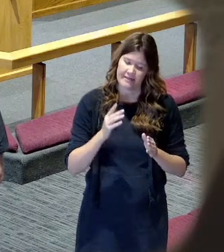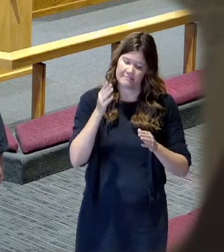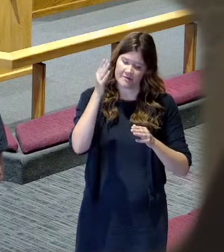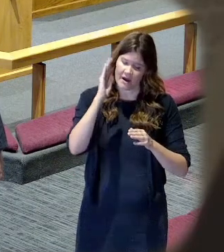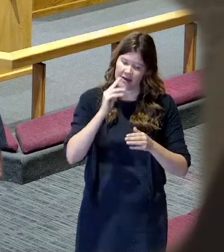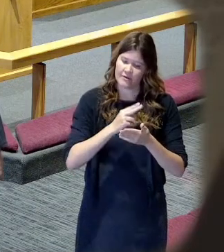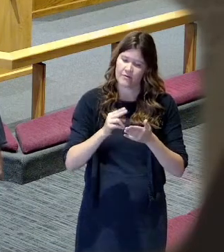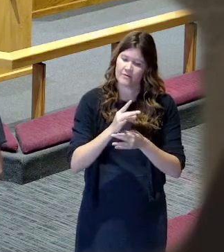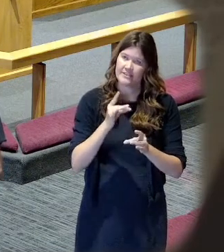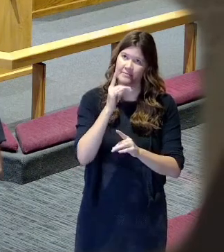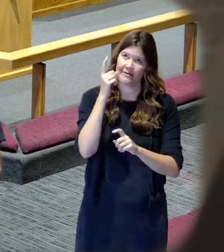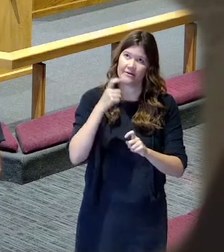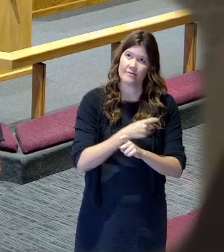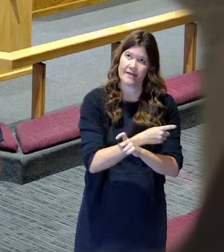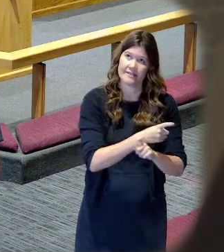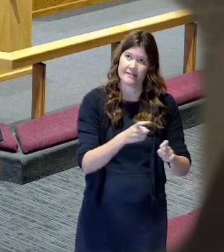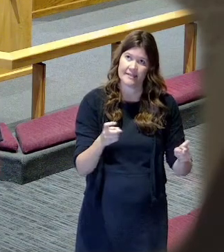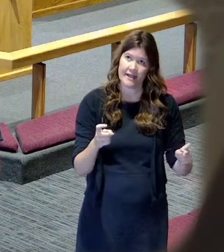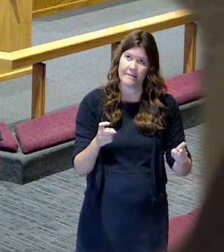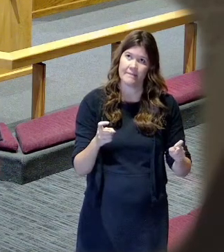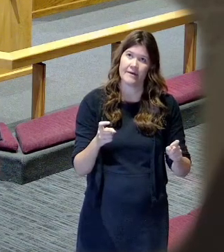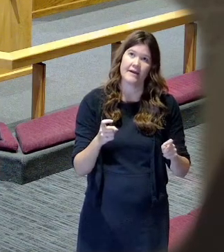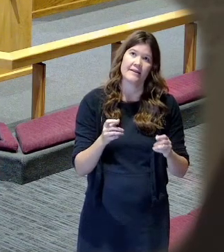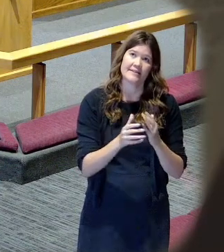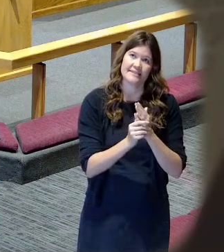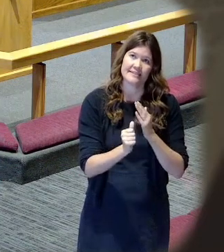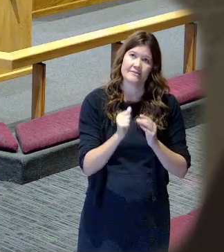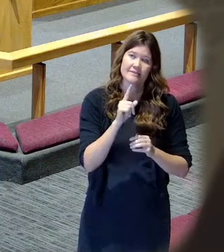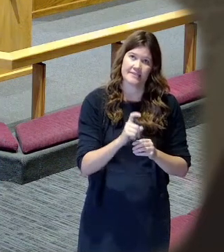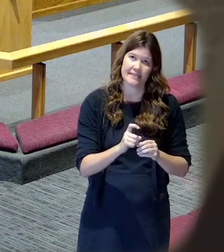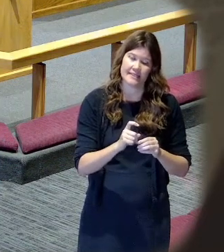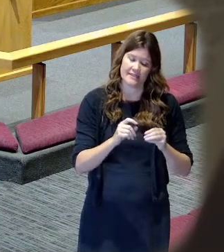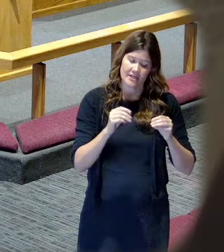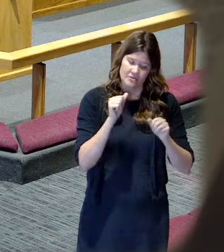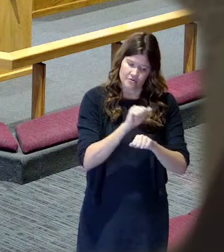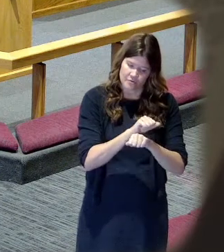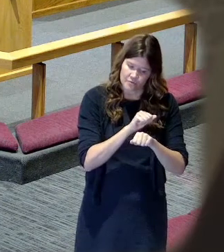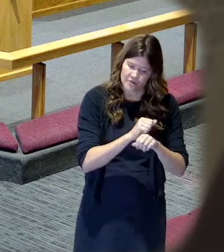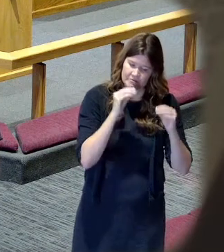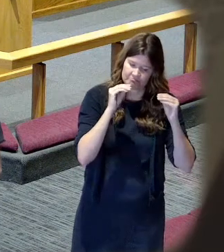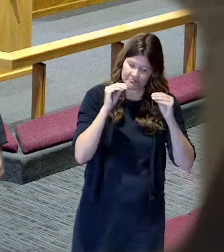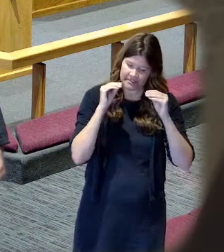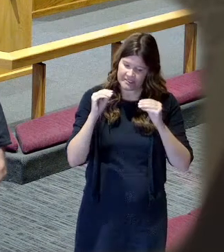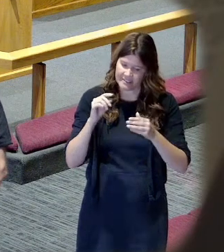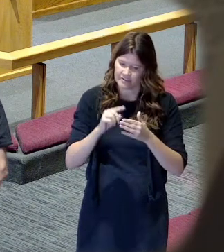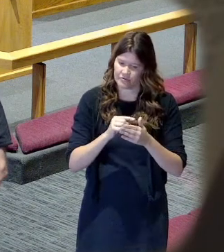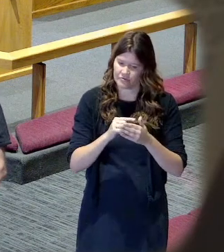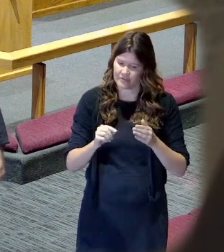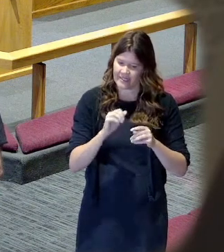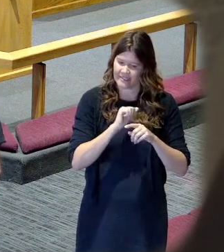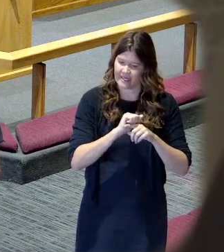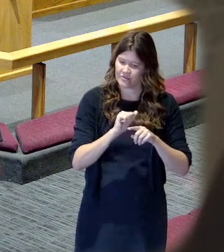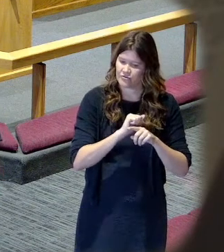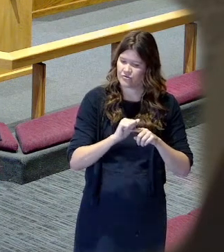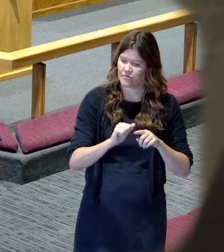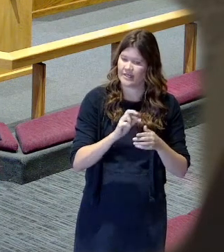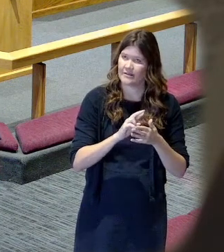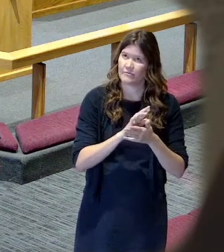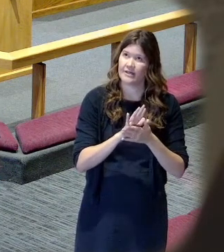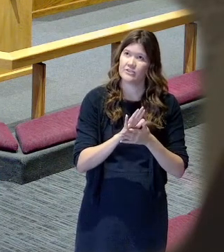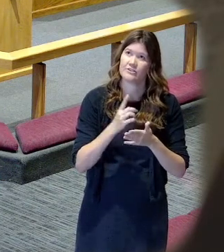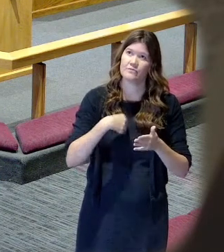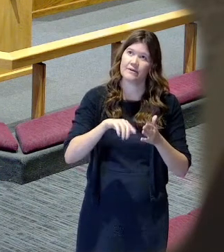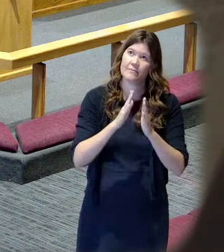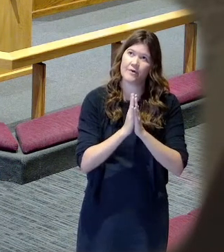Spirit would equip them for good works, using Scripture to teach, reprove, correct, and train them in righteousness. Let us pray to